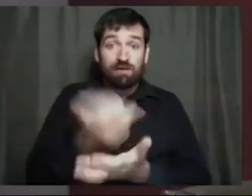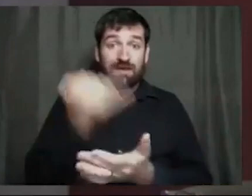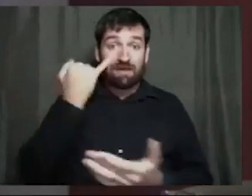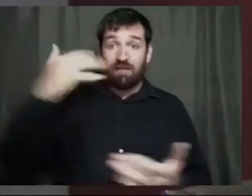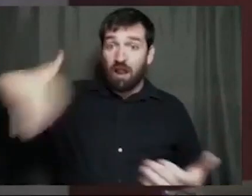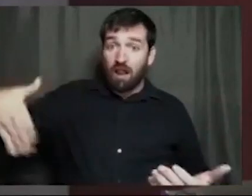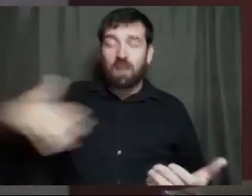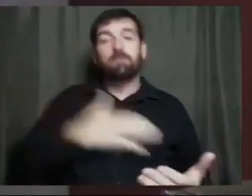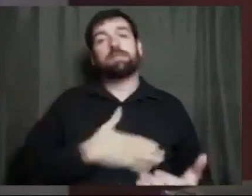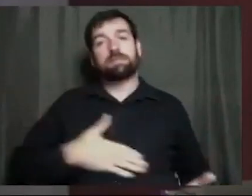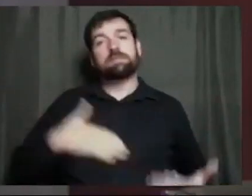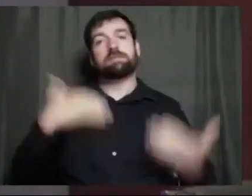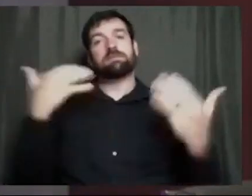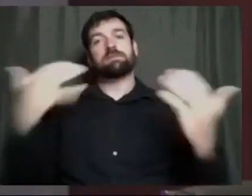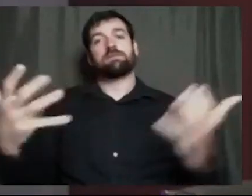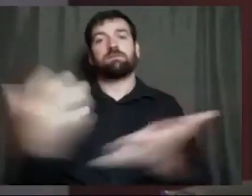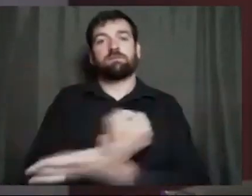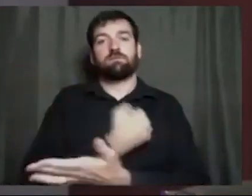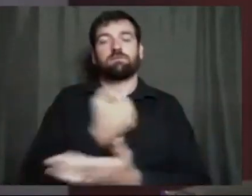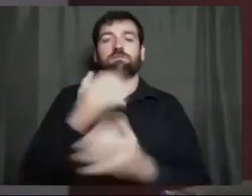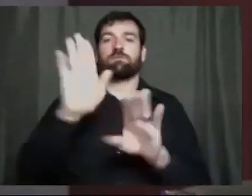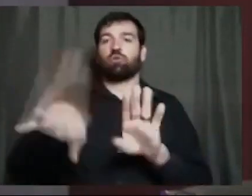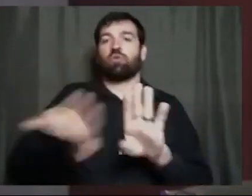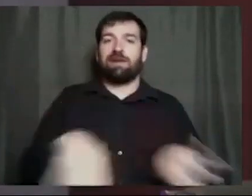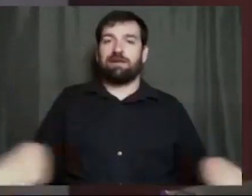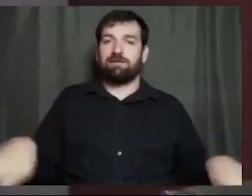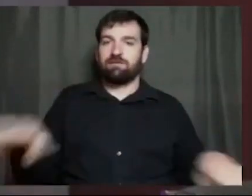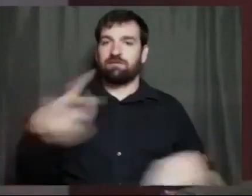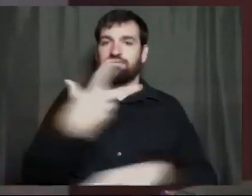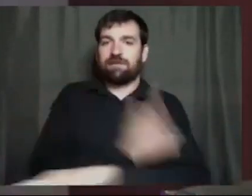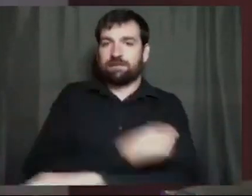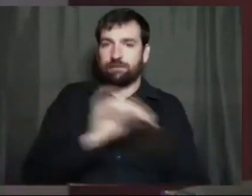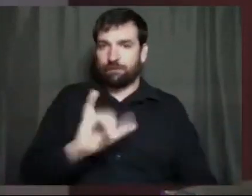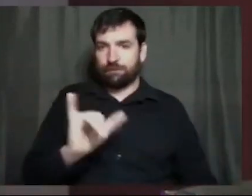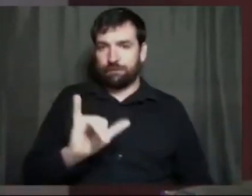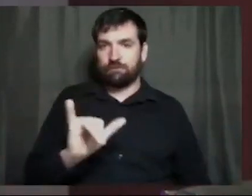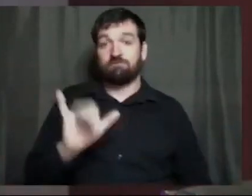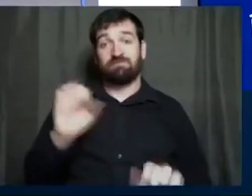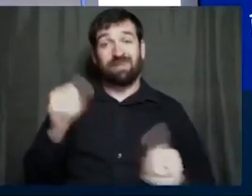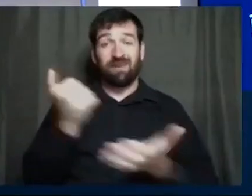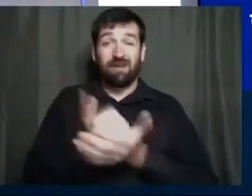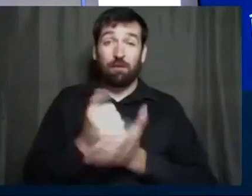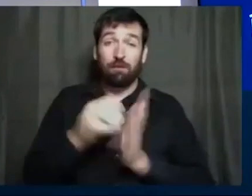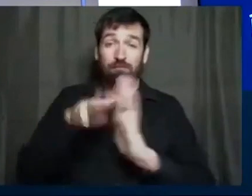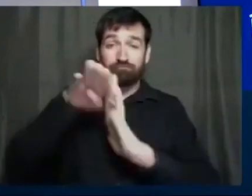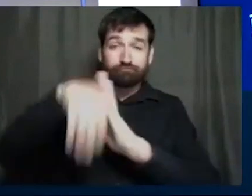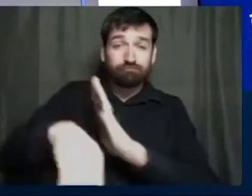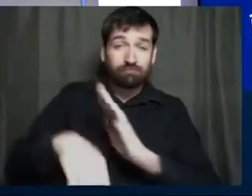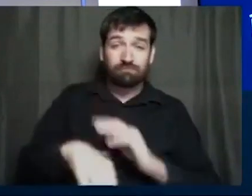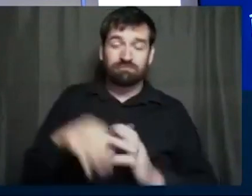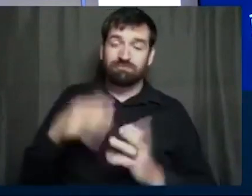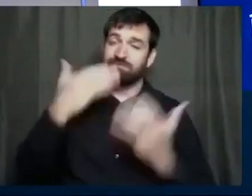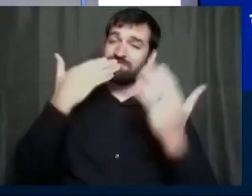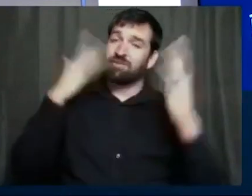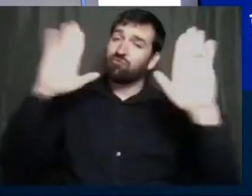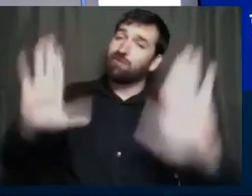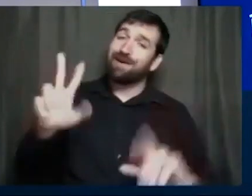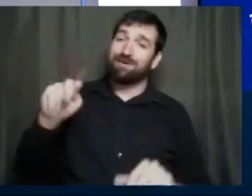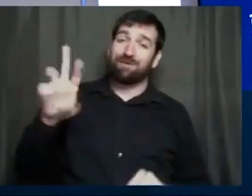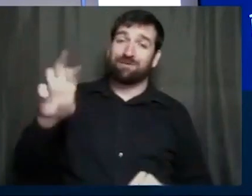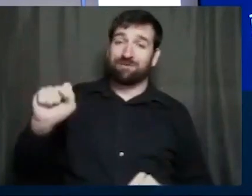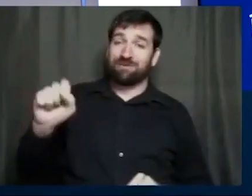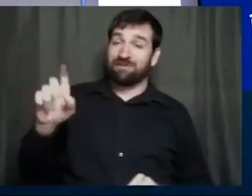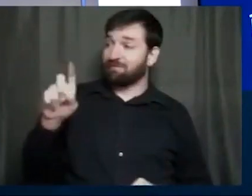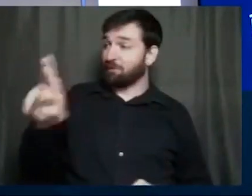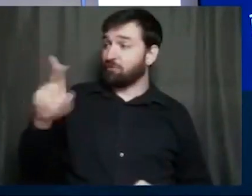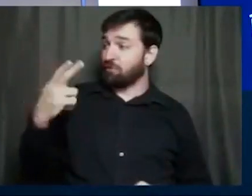yourself vaccinated, get your kid vaccinated, and we can help stem this tide. Yeah. Great news today. Dr. Hawkinson, your final thoughts. You're beaming. You're